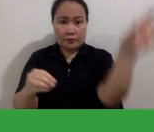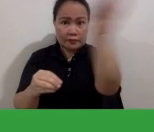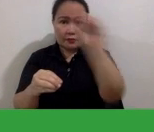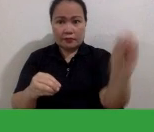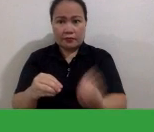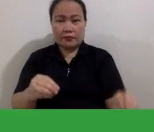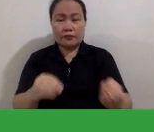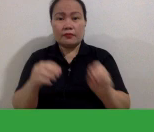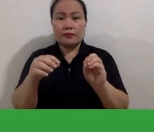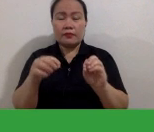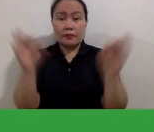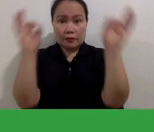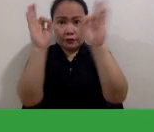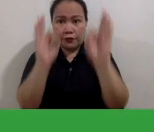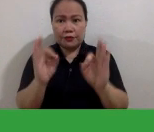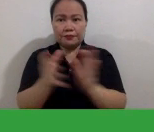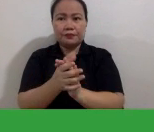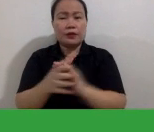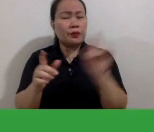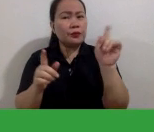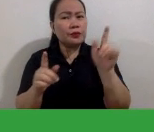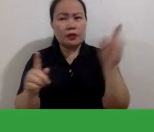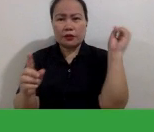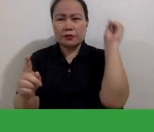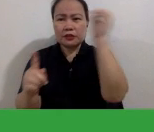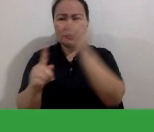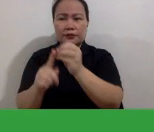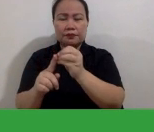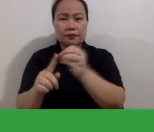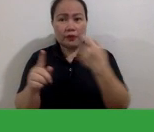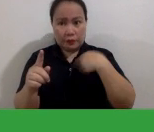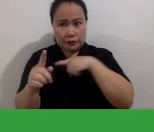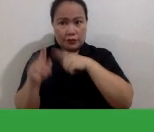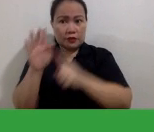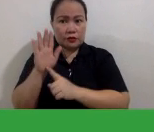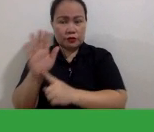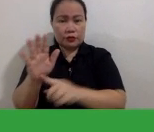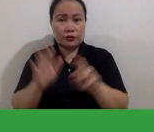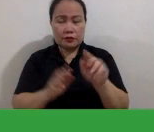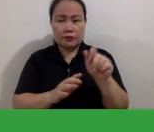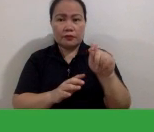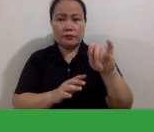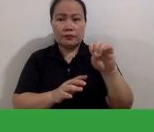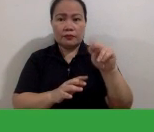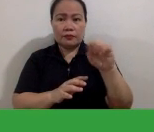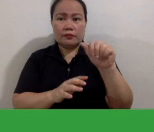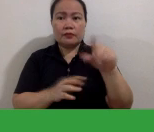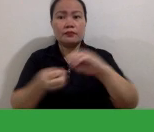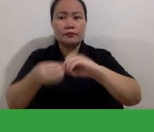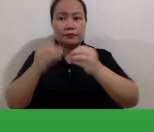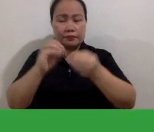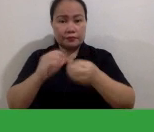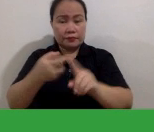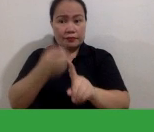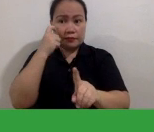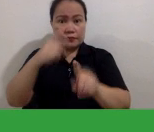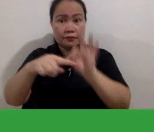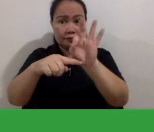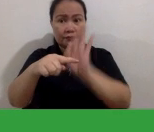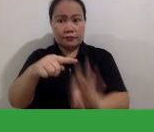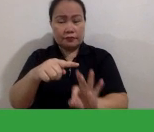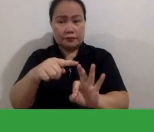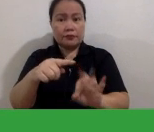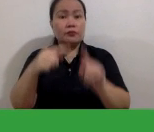will be our objectives? First, we will express rational numbers from fraction form to